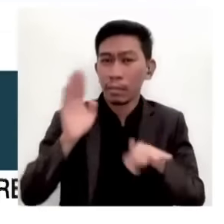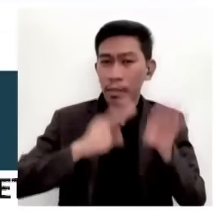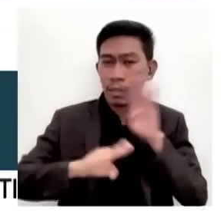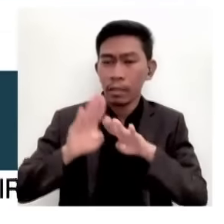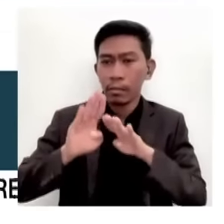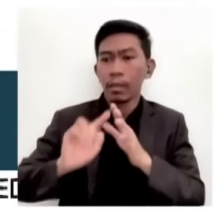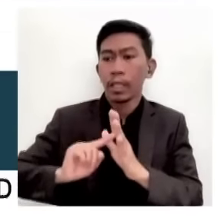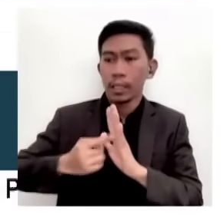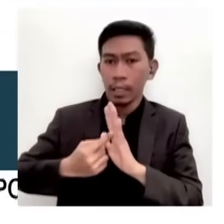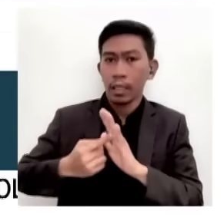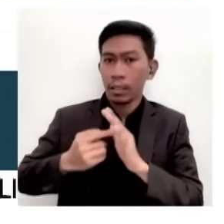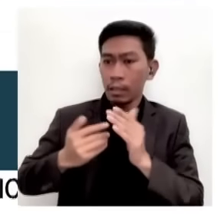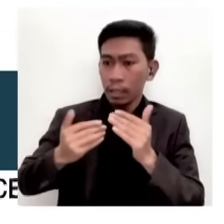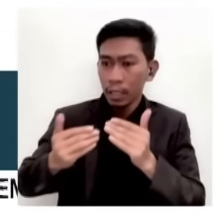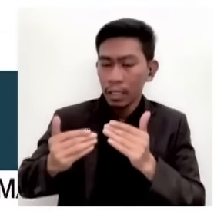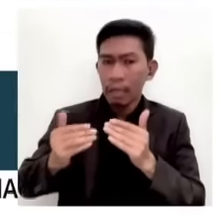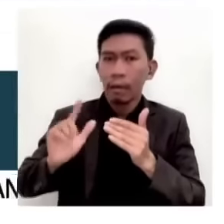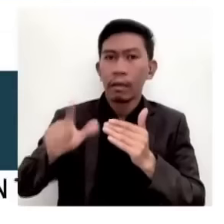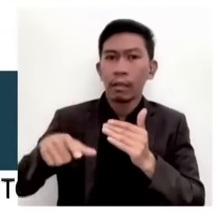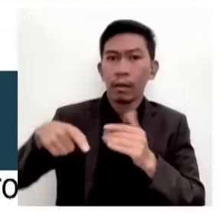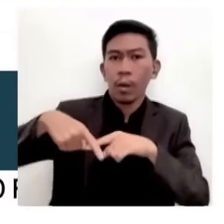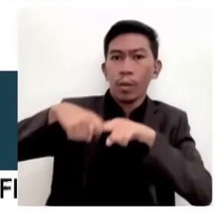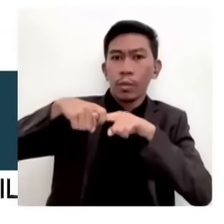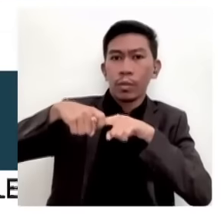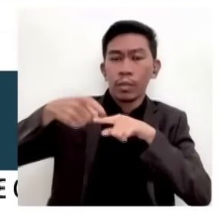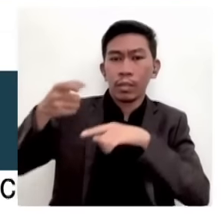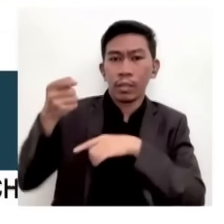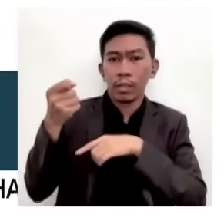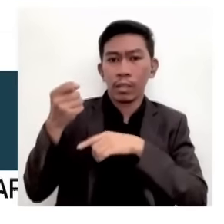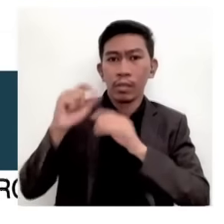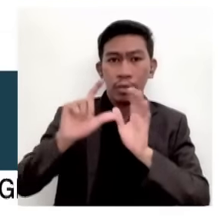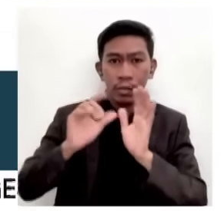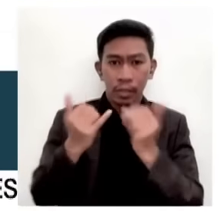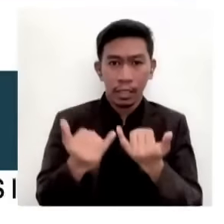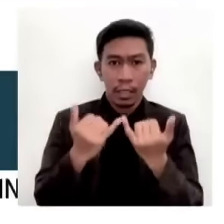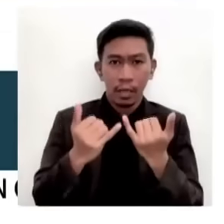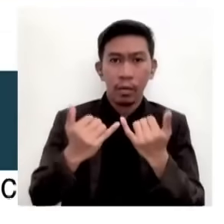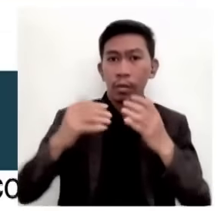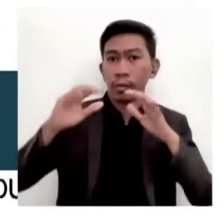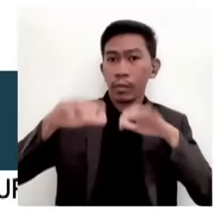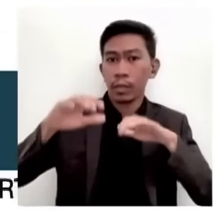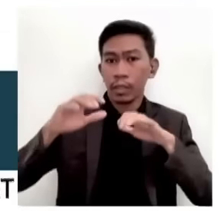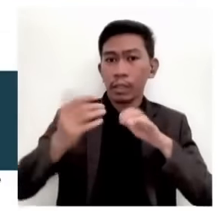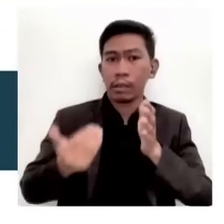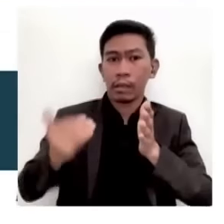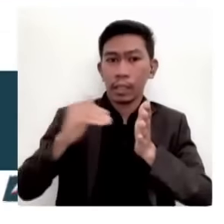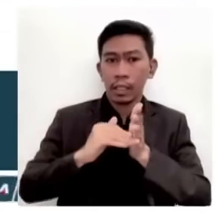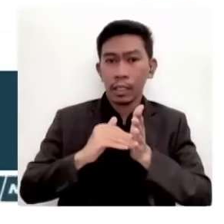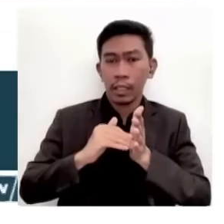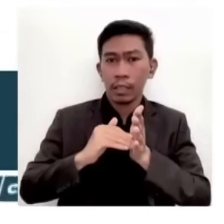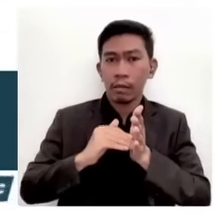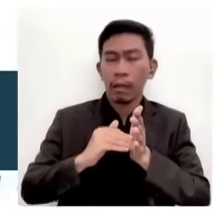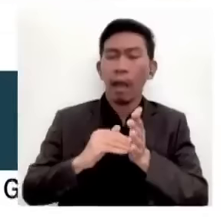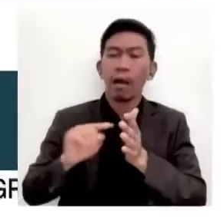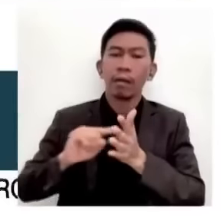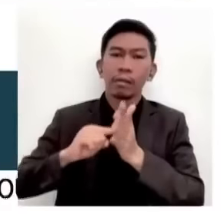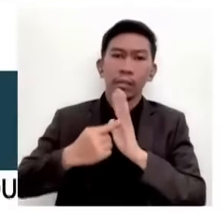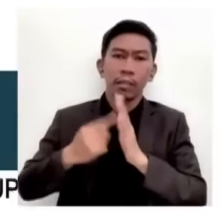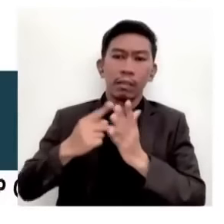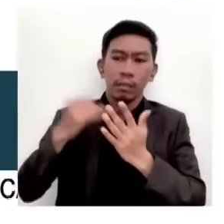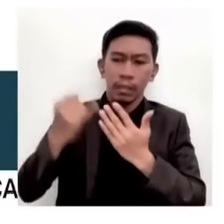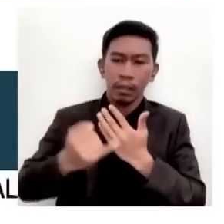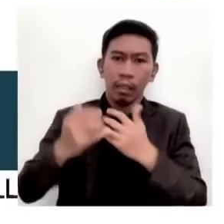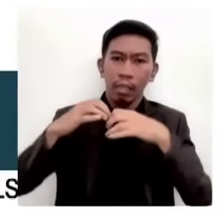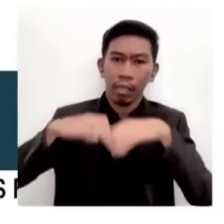pinahinto. E ngayon pagka ganitong umuulan, nagigiba ulit yung inumpisa na proyekto.